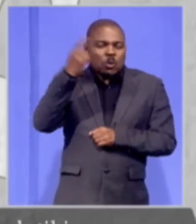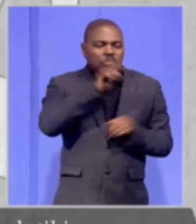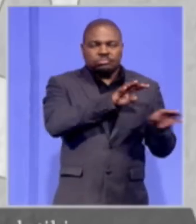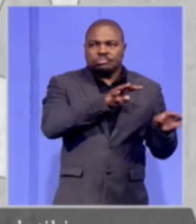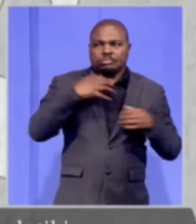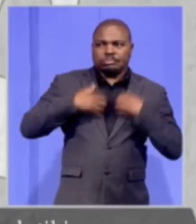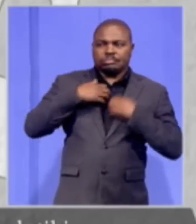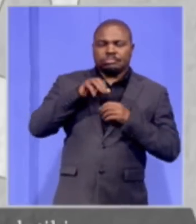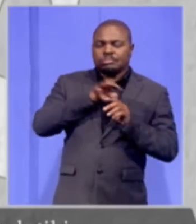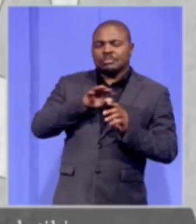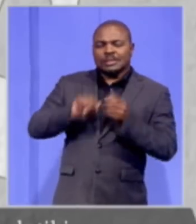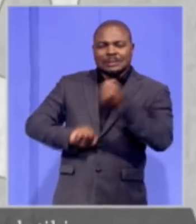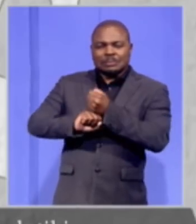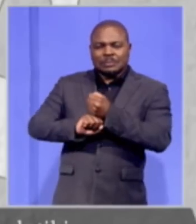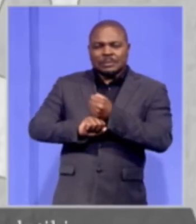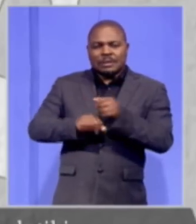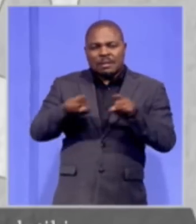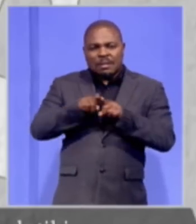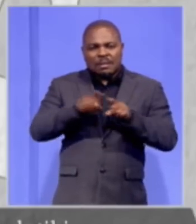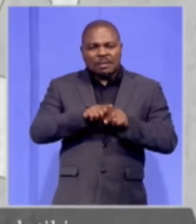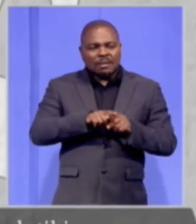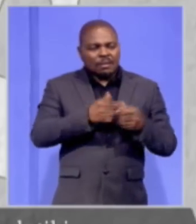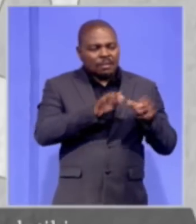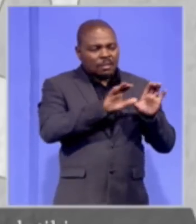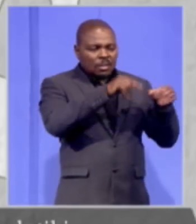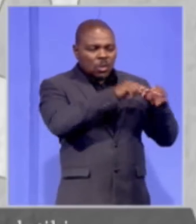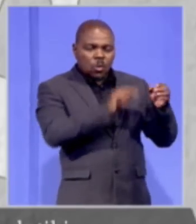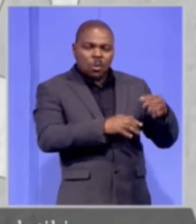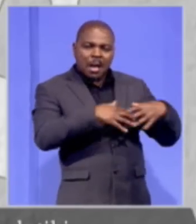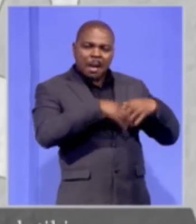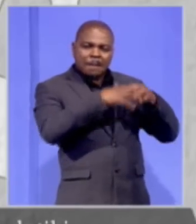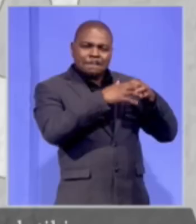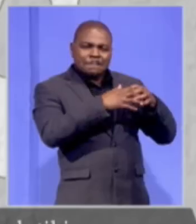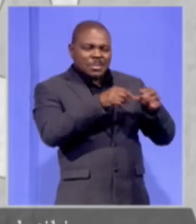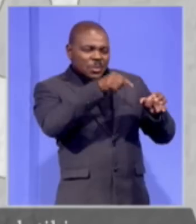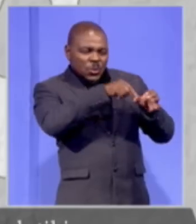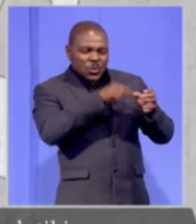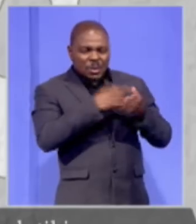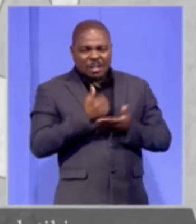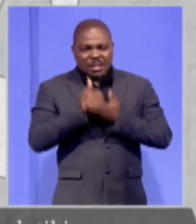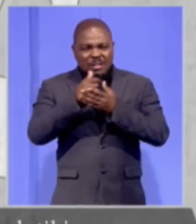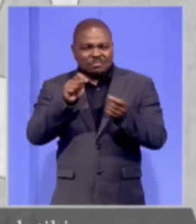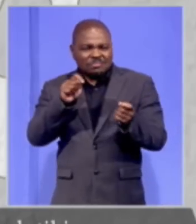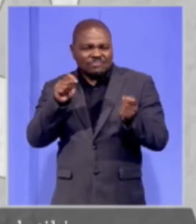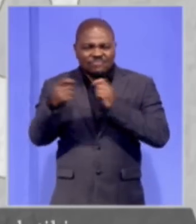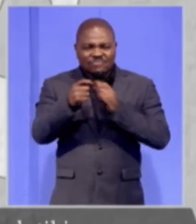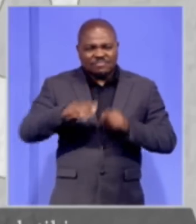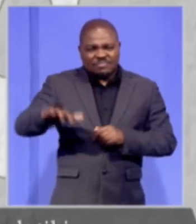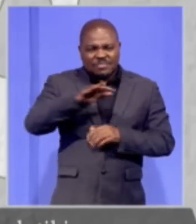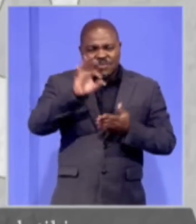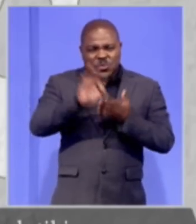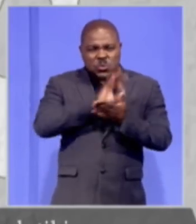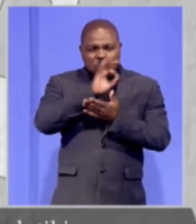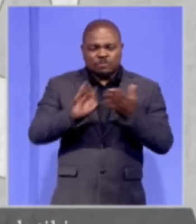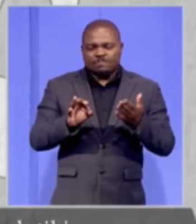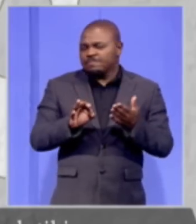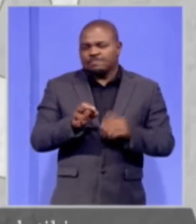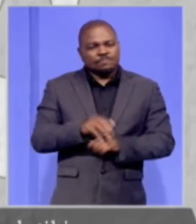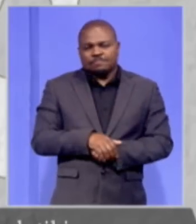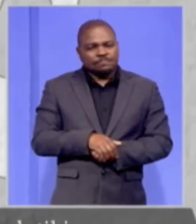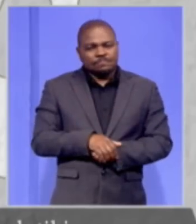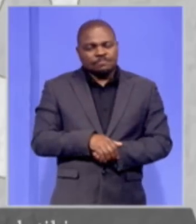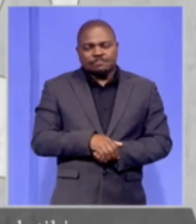hore nana hore le mokga ono ile o tsheetsa hore o thewe o ka tlisa phapang sephethong sa dikgetho tsa tsena